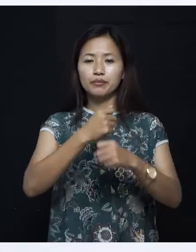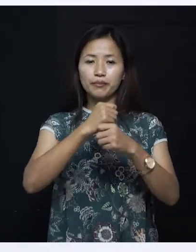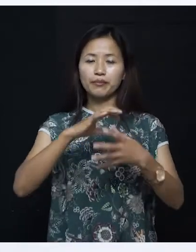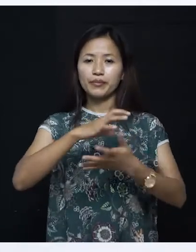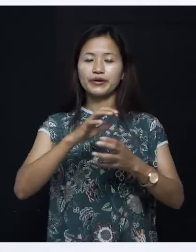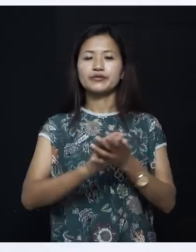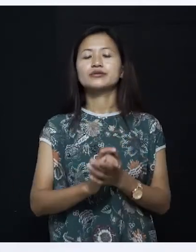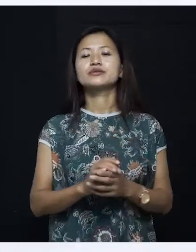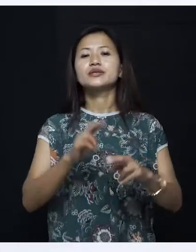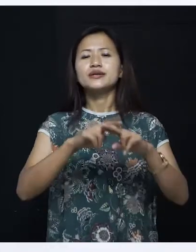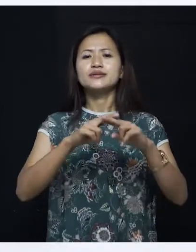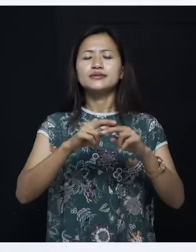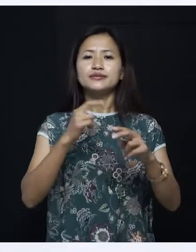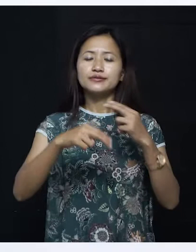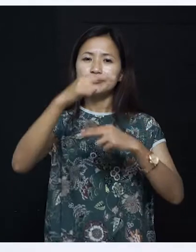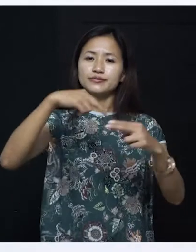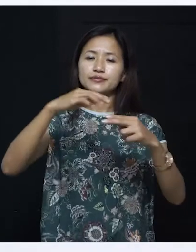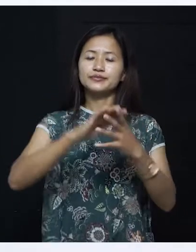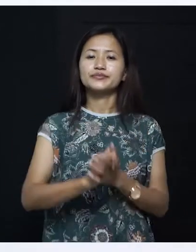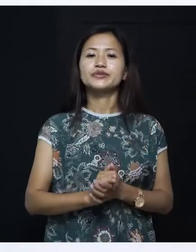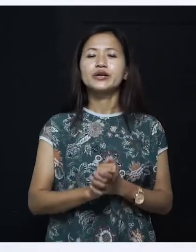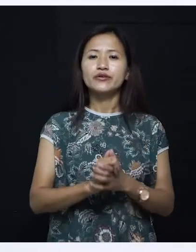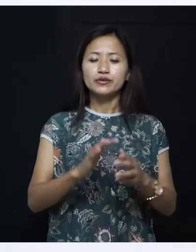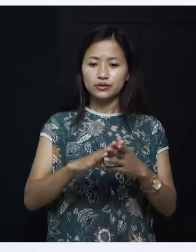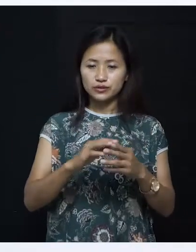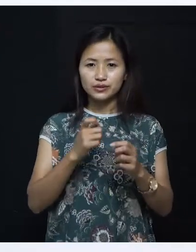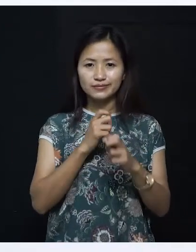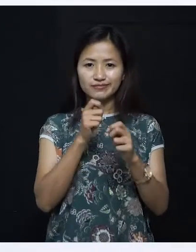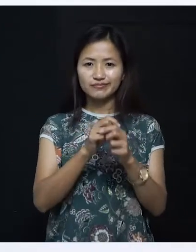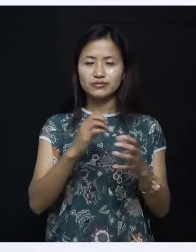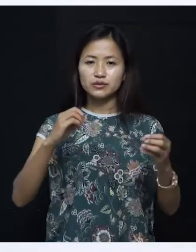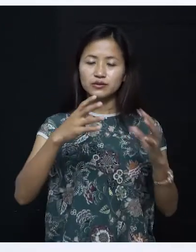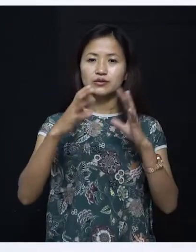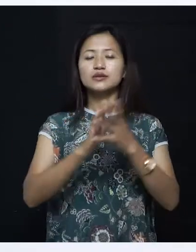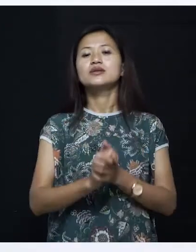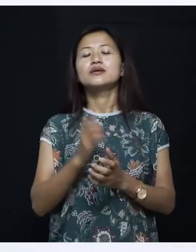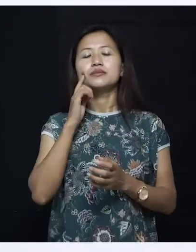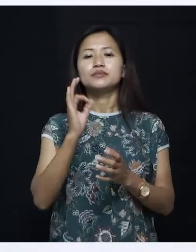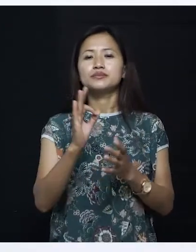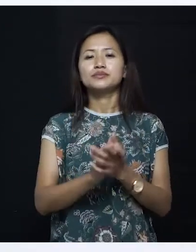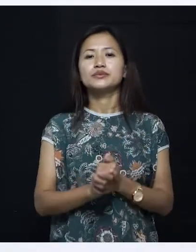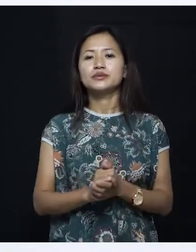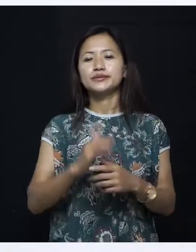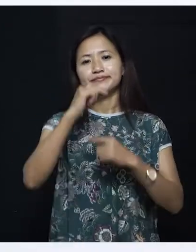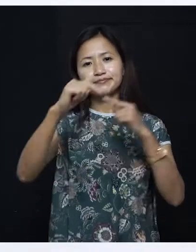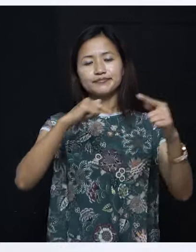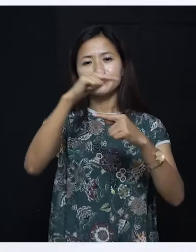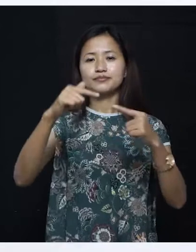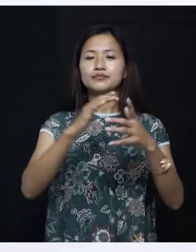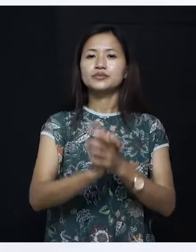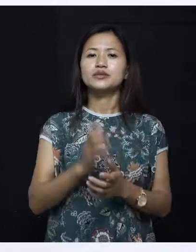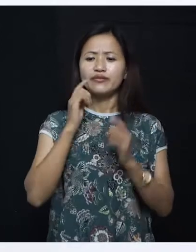manufacturing industry. And in the beginning, we have discussed about the importance of manufacturing industry, isn't it? It is